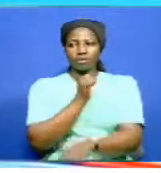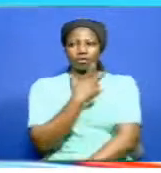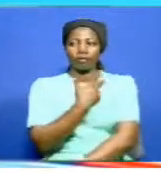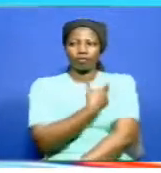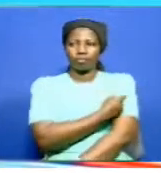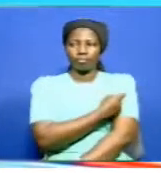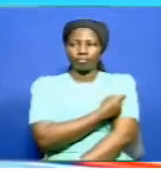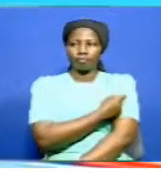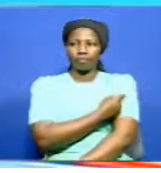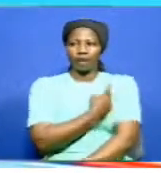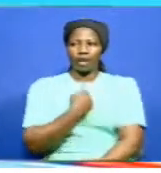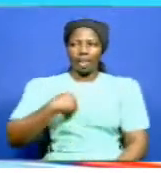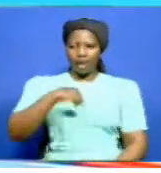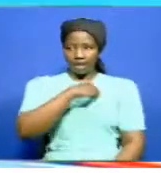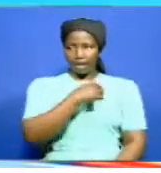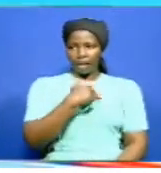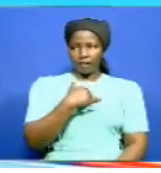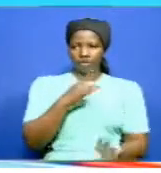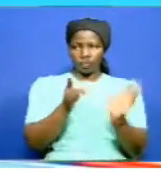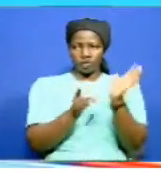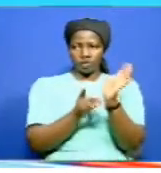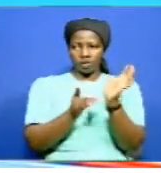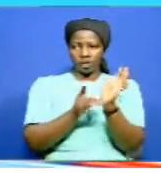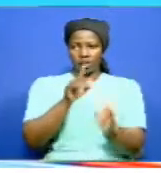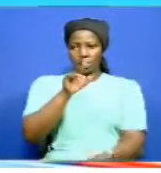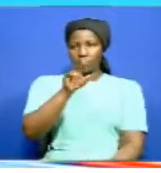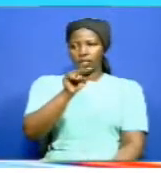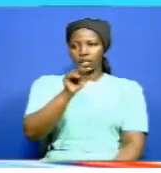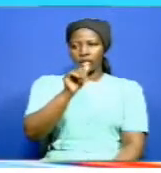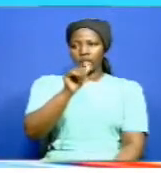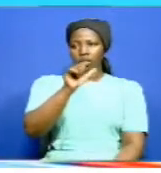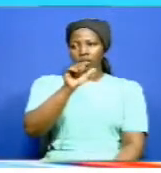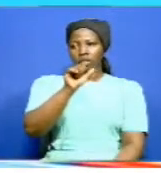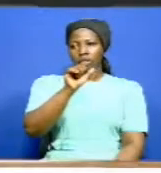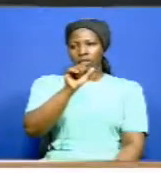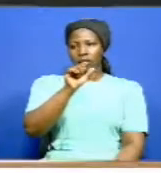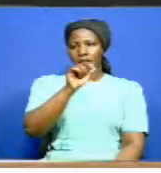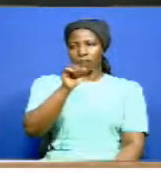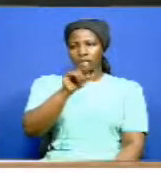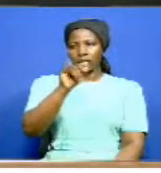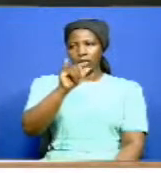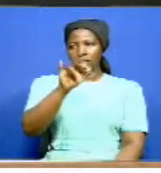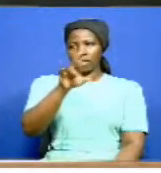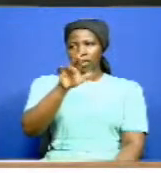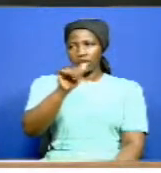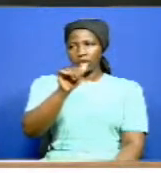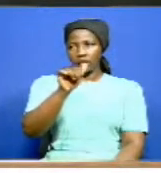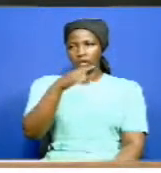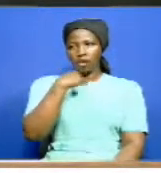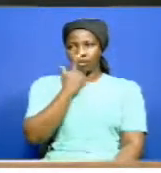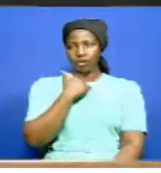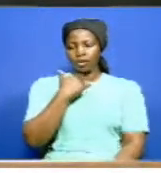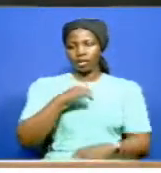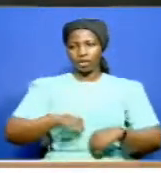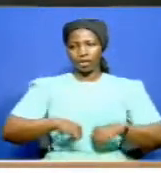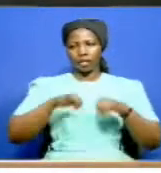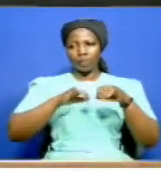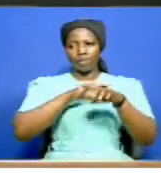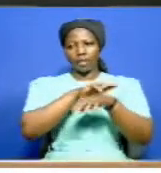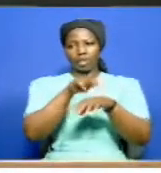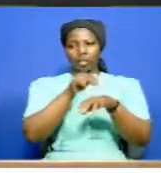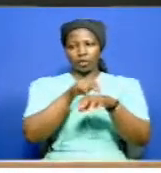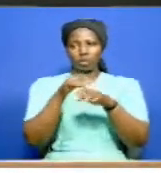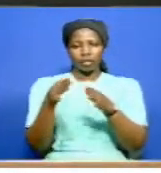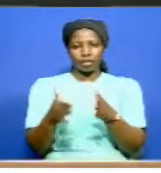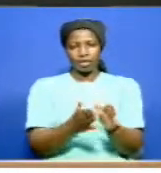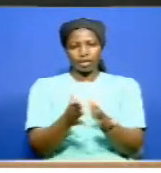have Dr. Nazira Galnatra, who is the head of Department of National Strategic Public Health Programs